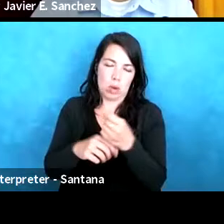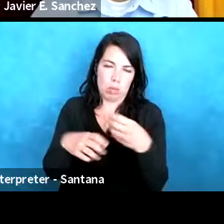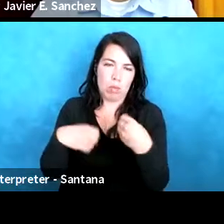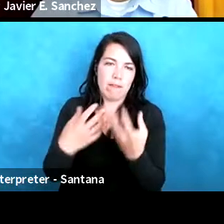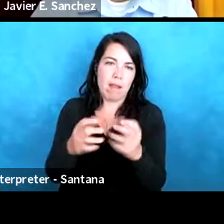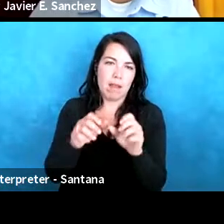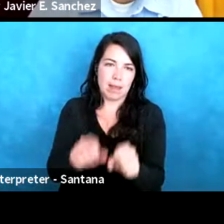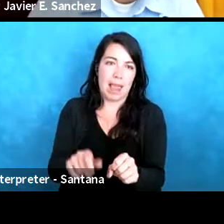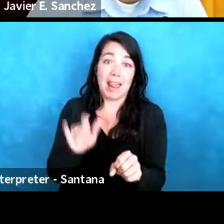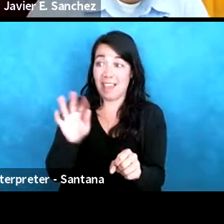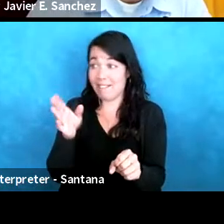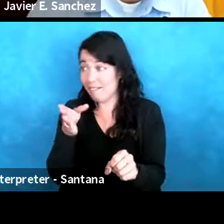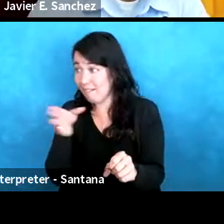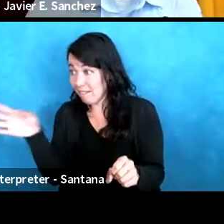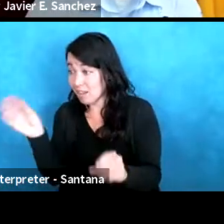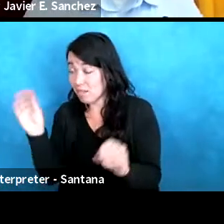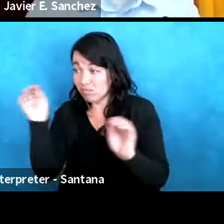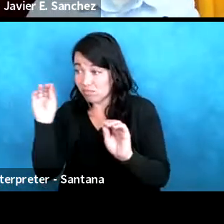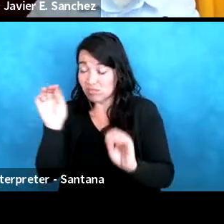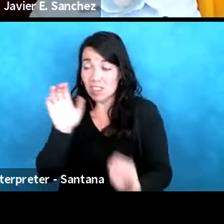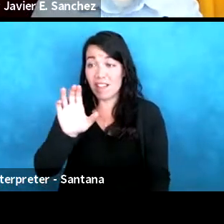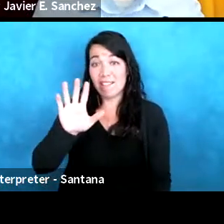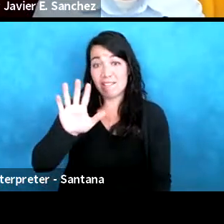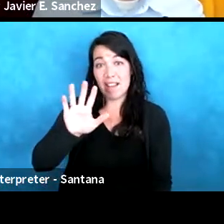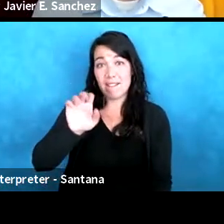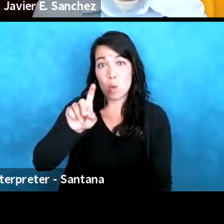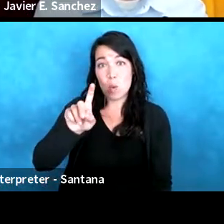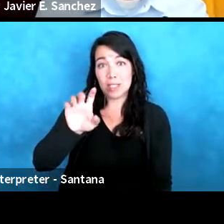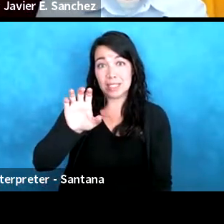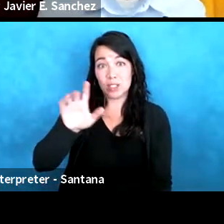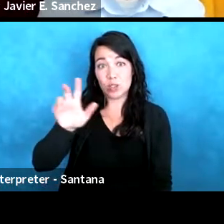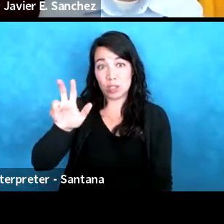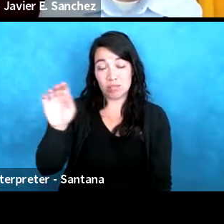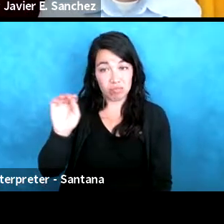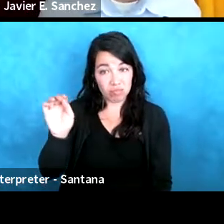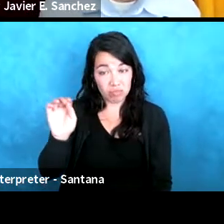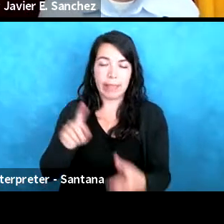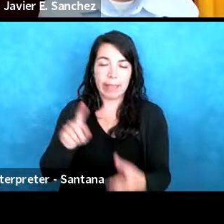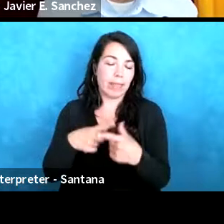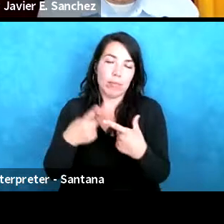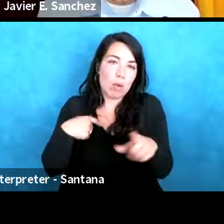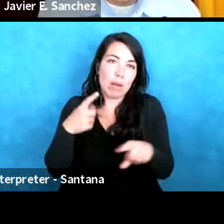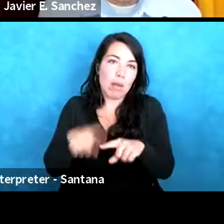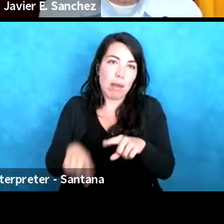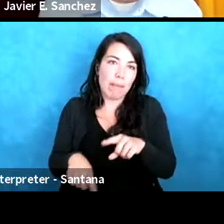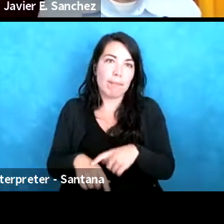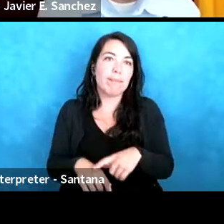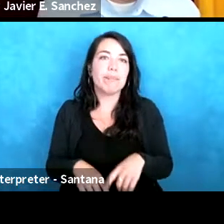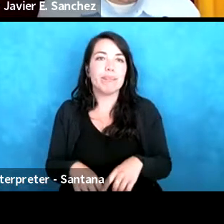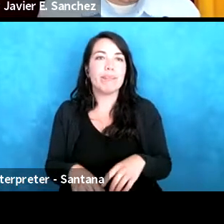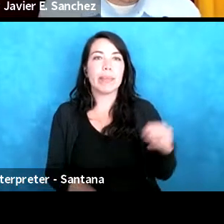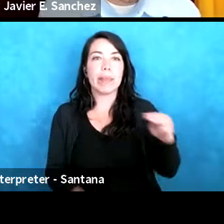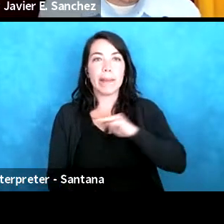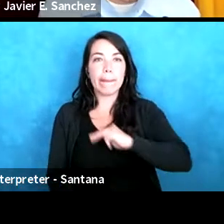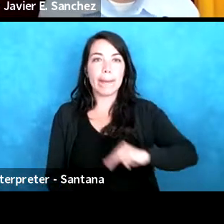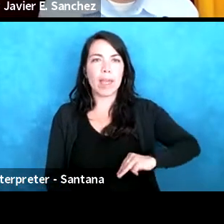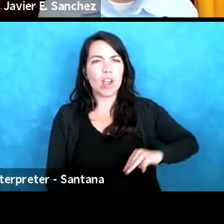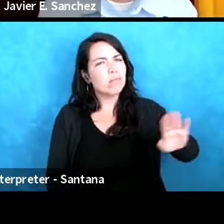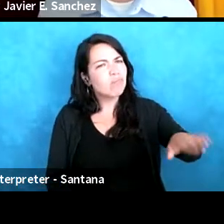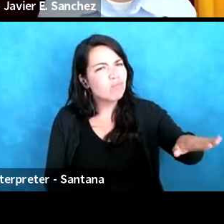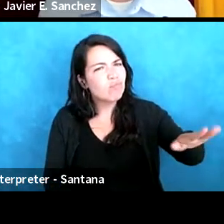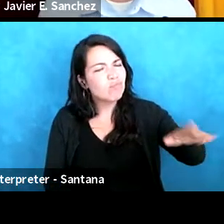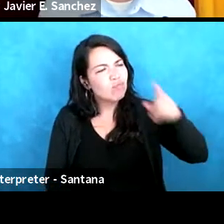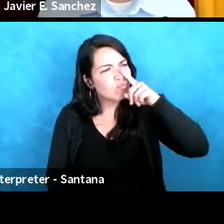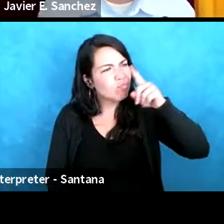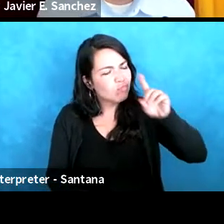Thank you. Your Honor, I have a question. I'm hoping you can help me understand something, because I don't know the distinction, and maybe you